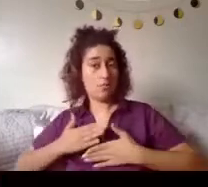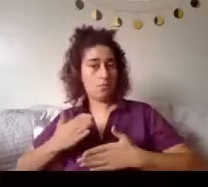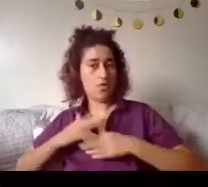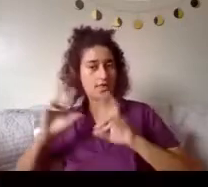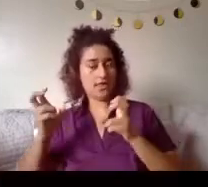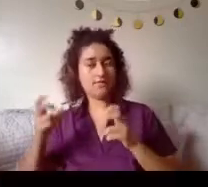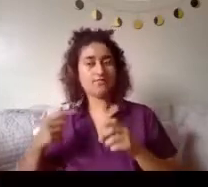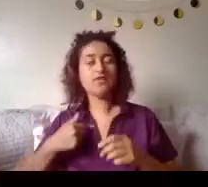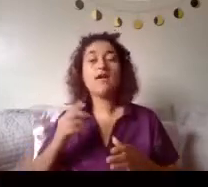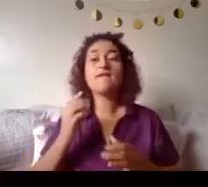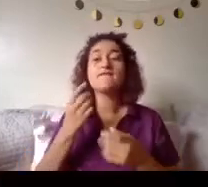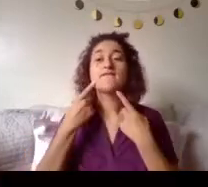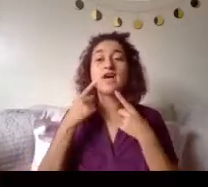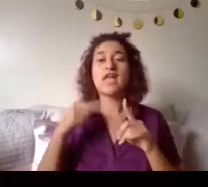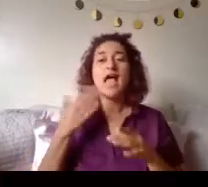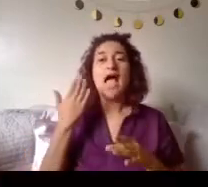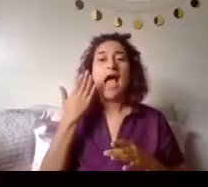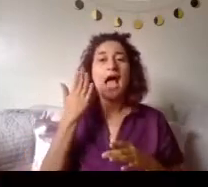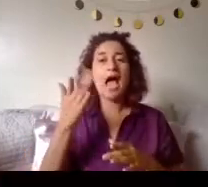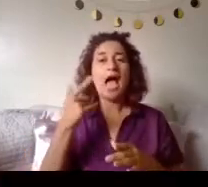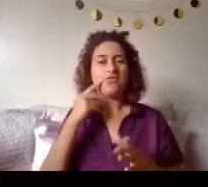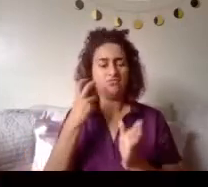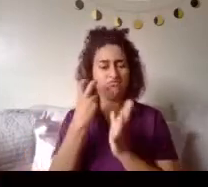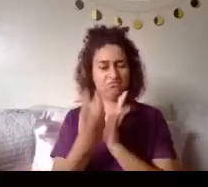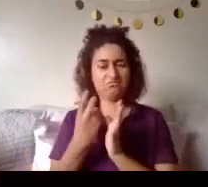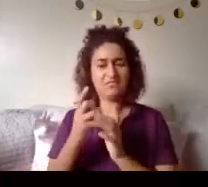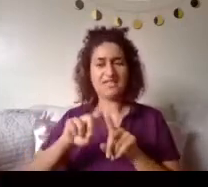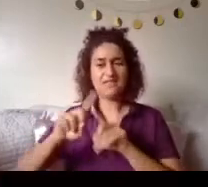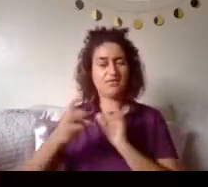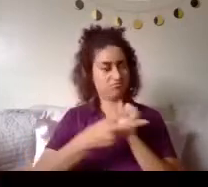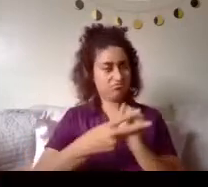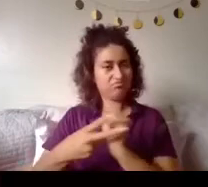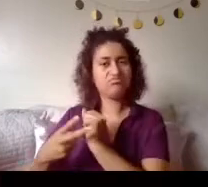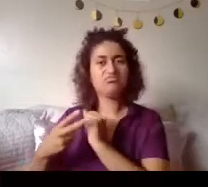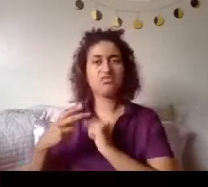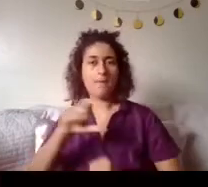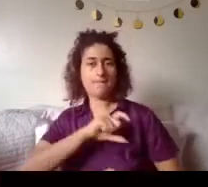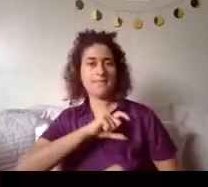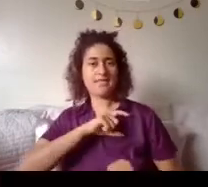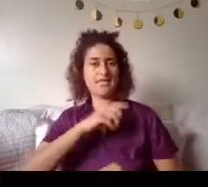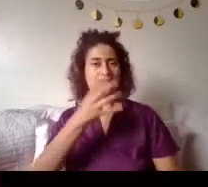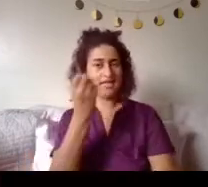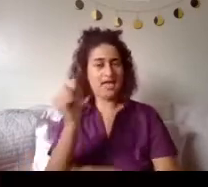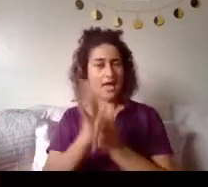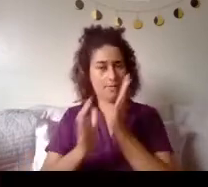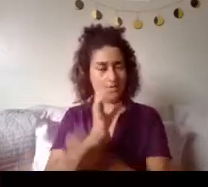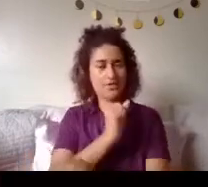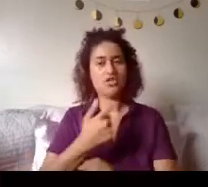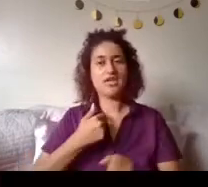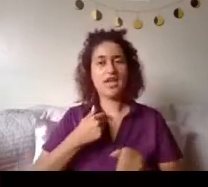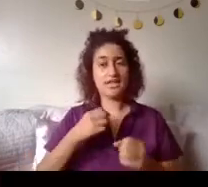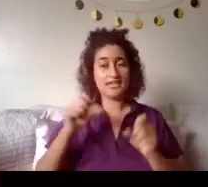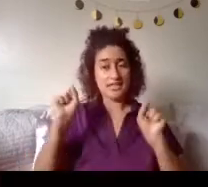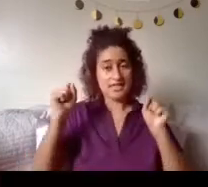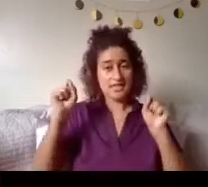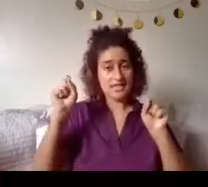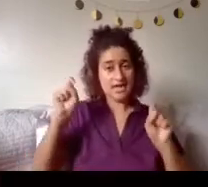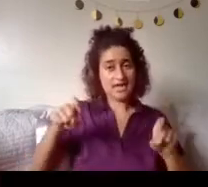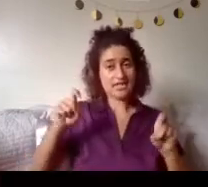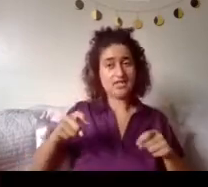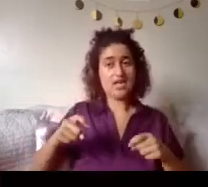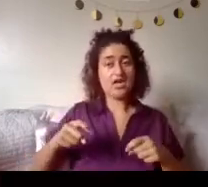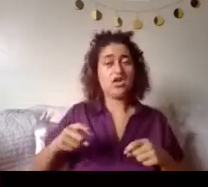into some of the archives and registers of police abolition as a necessary precondition for a world in which we can all